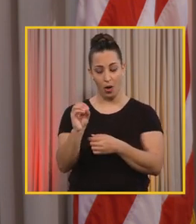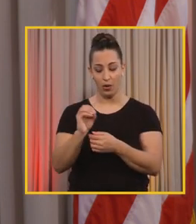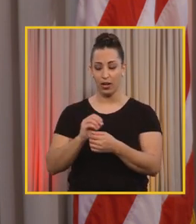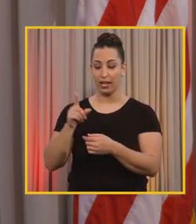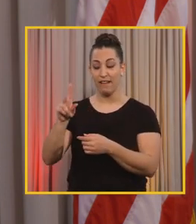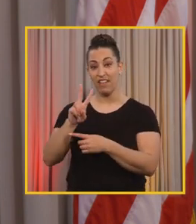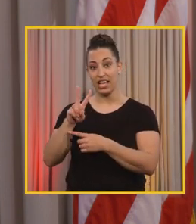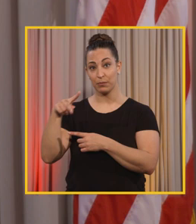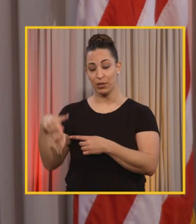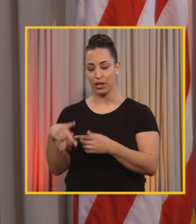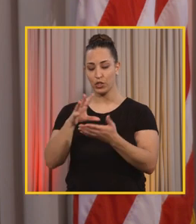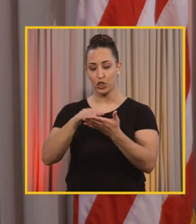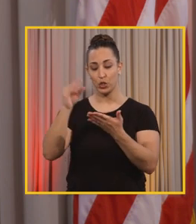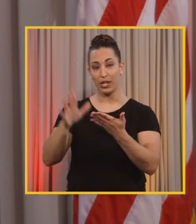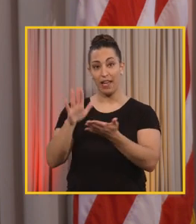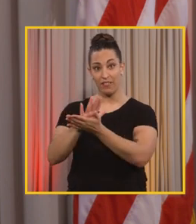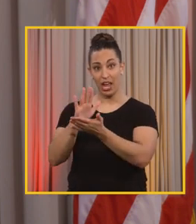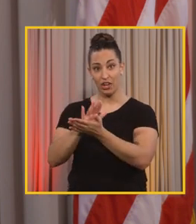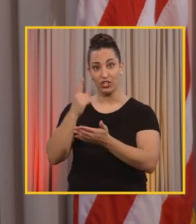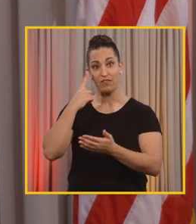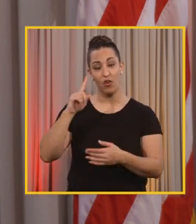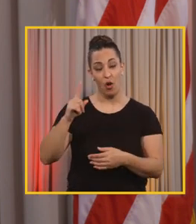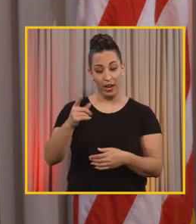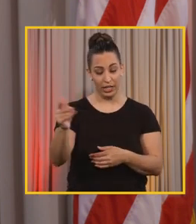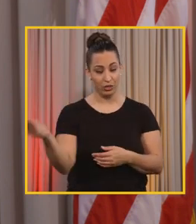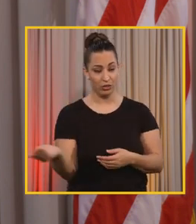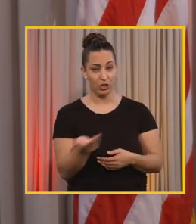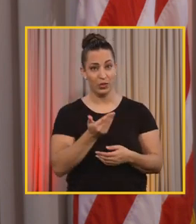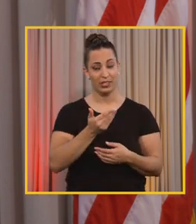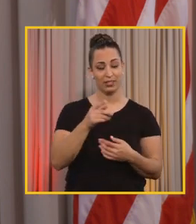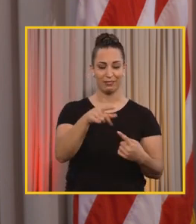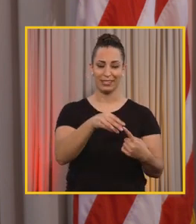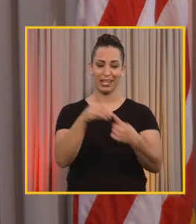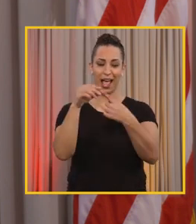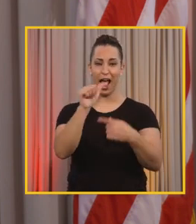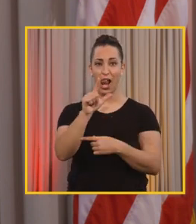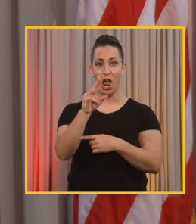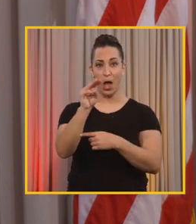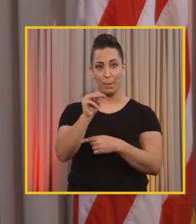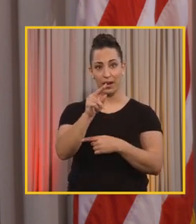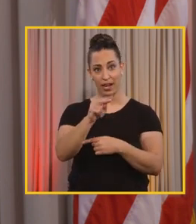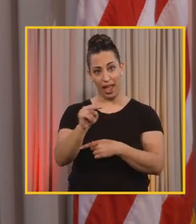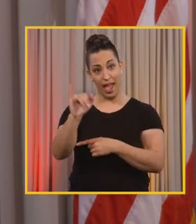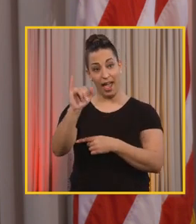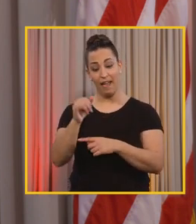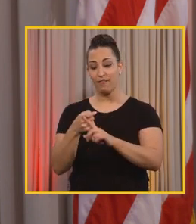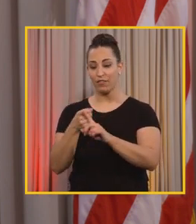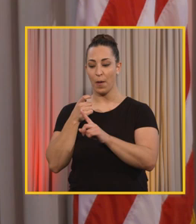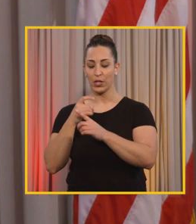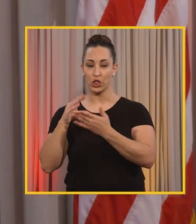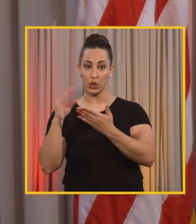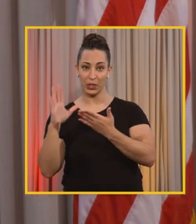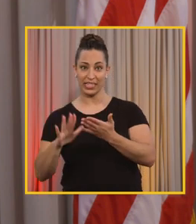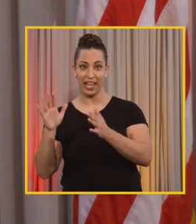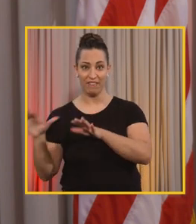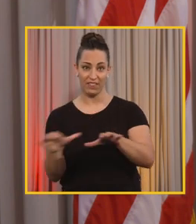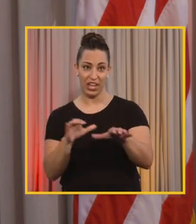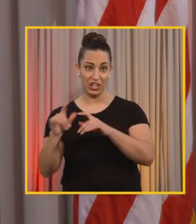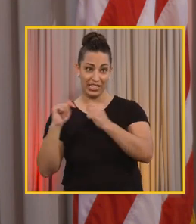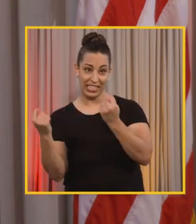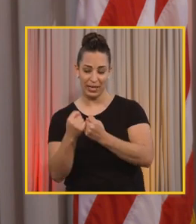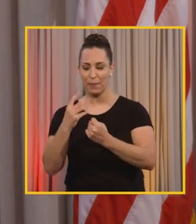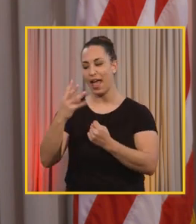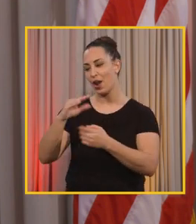Student Affairs, to introduce this year's distinguished alumni on behalf of the dedicated